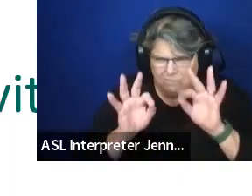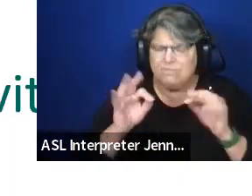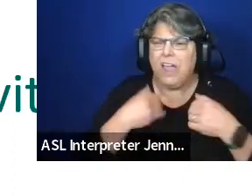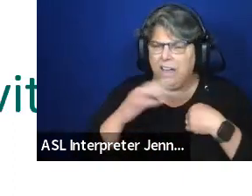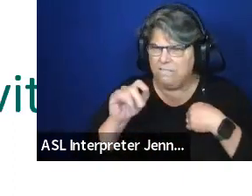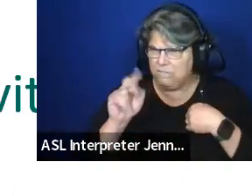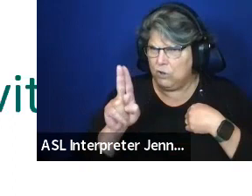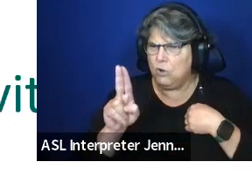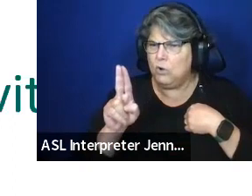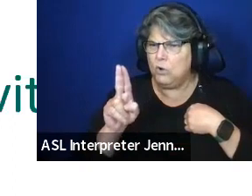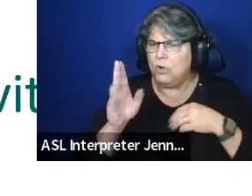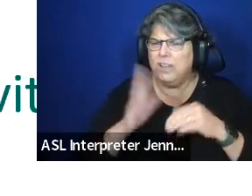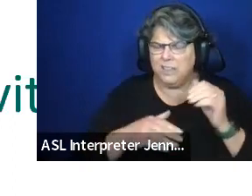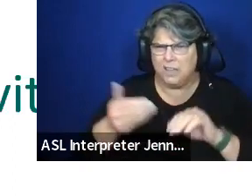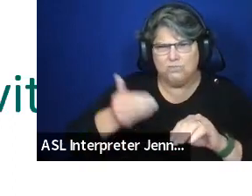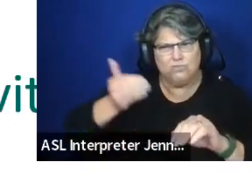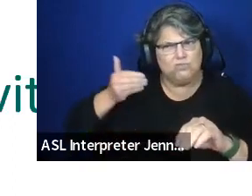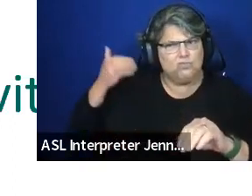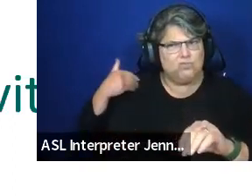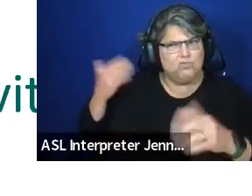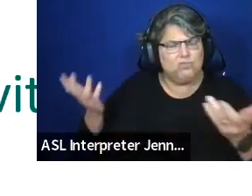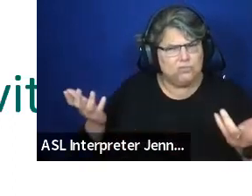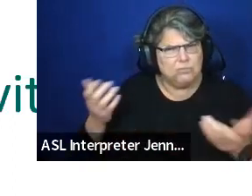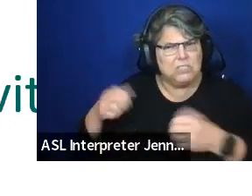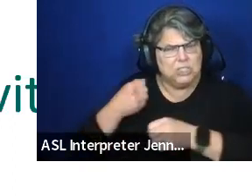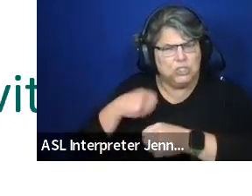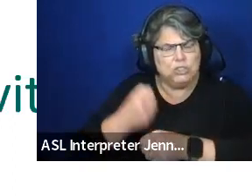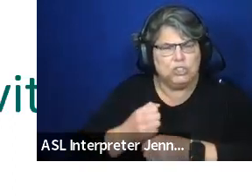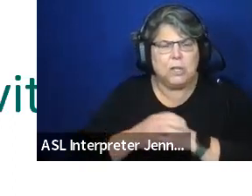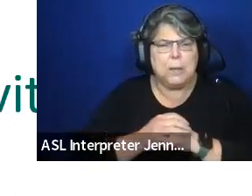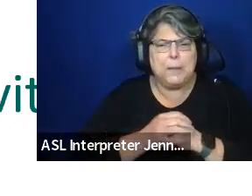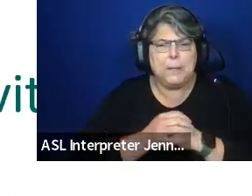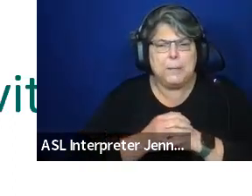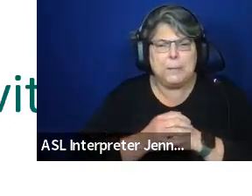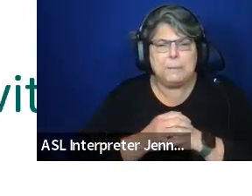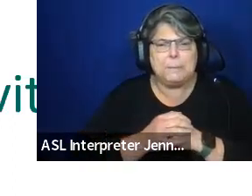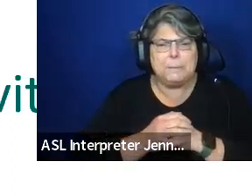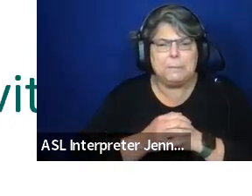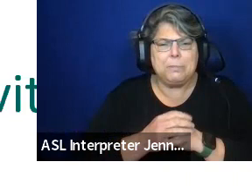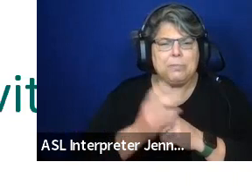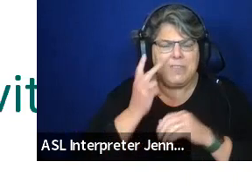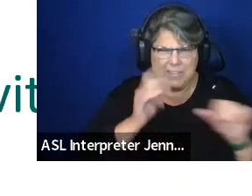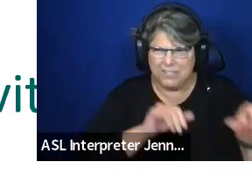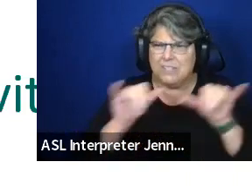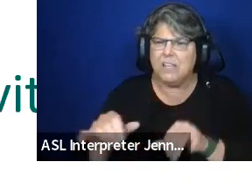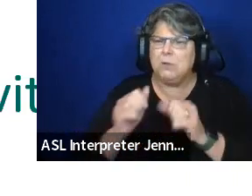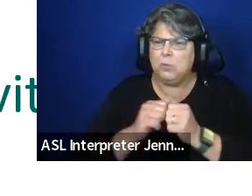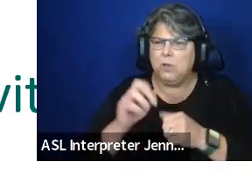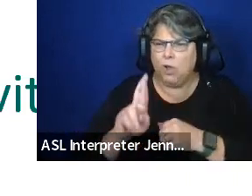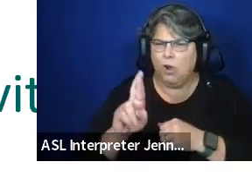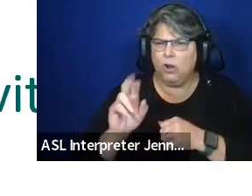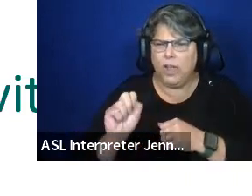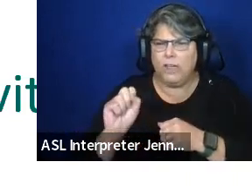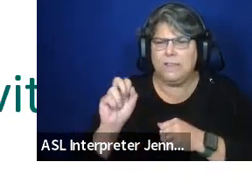than we've seen in prior years. You can see a similar trend with RSV in terms